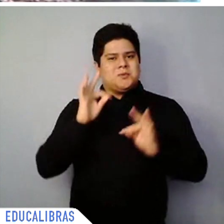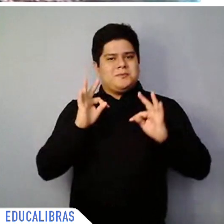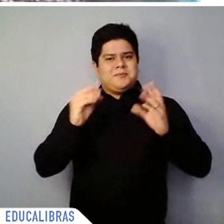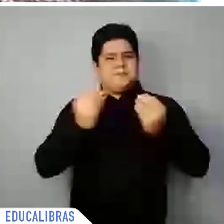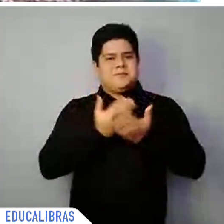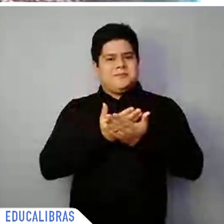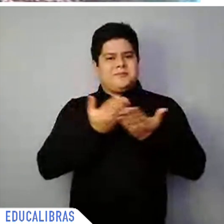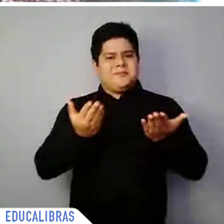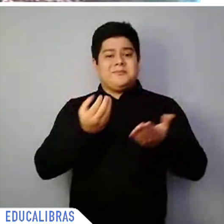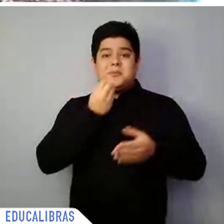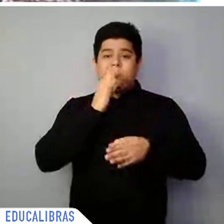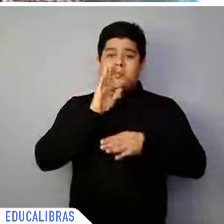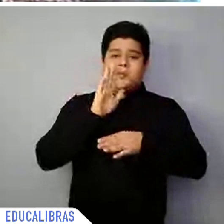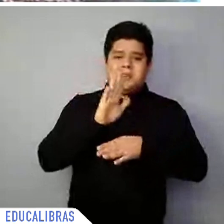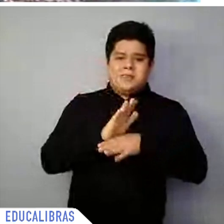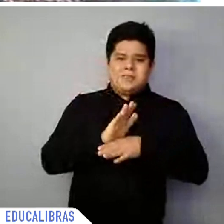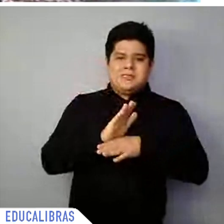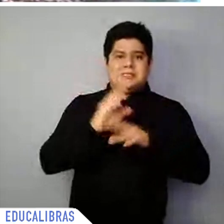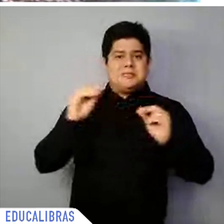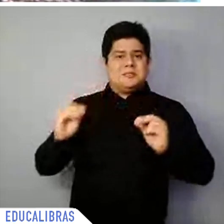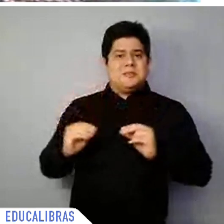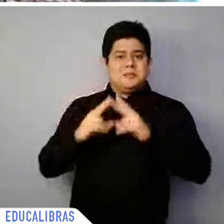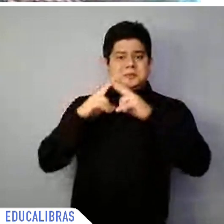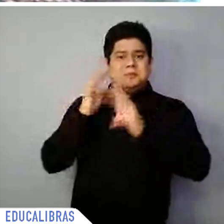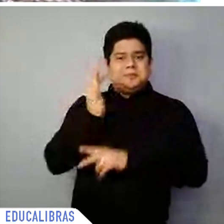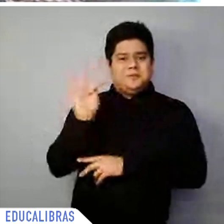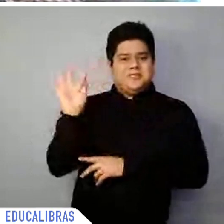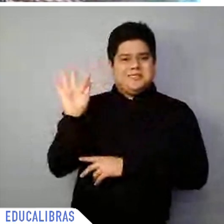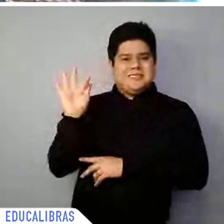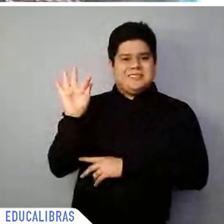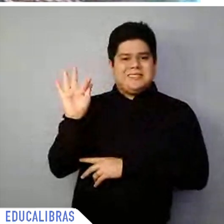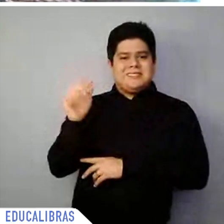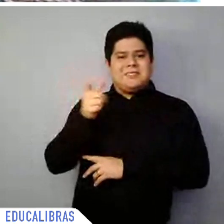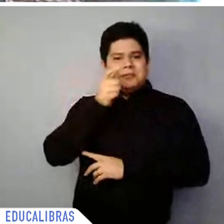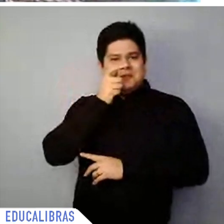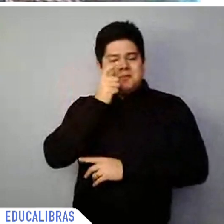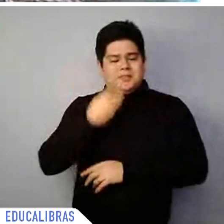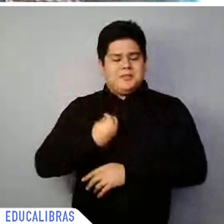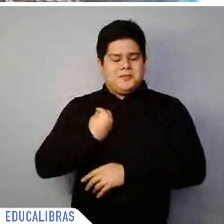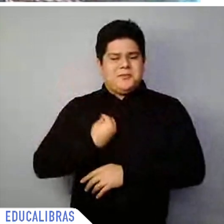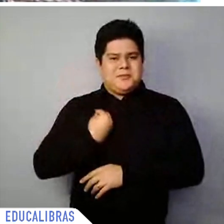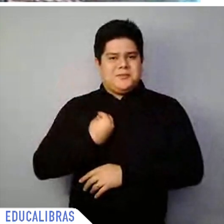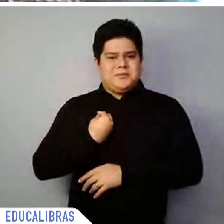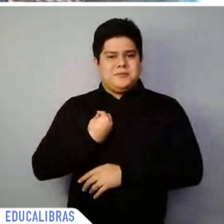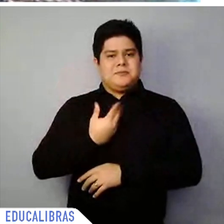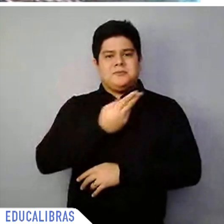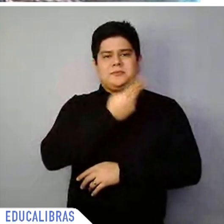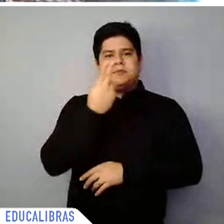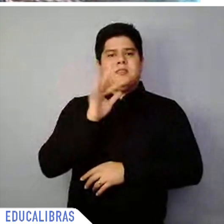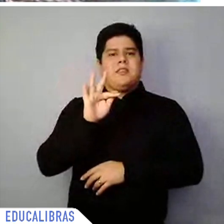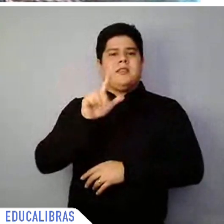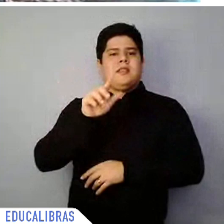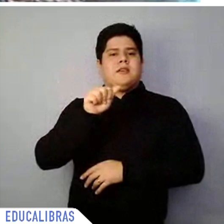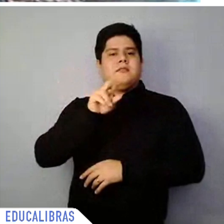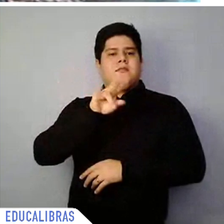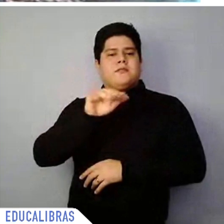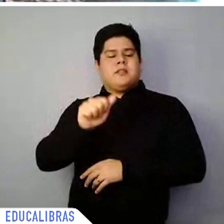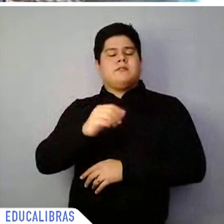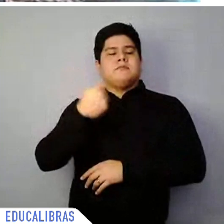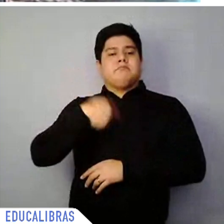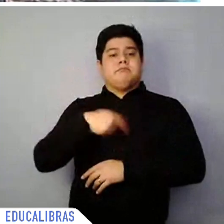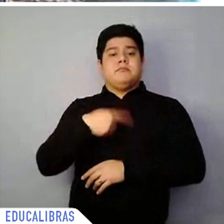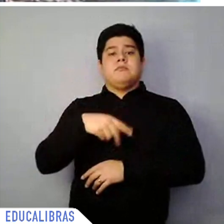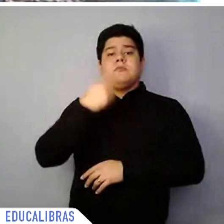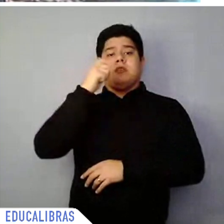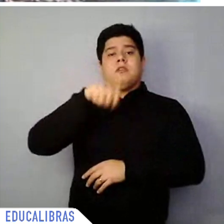Ferrari. Good morning to everyone and good afternoon to everyone who is in France. Those who are watching live now, my